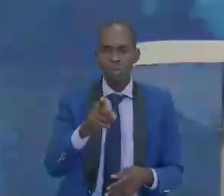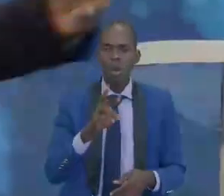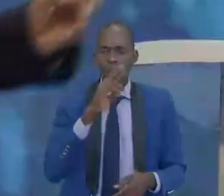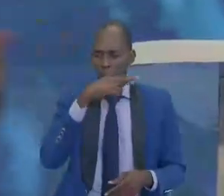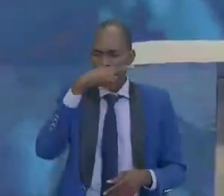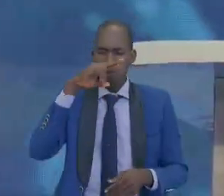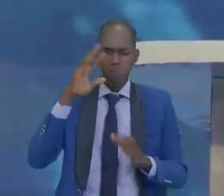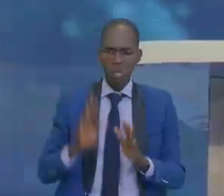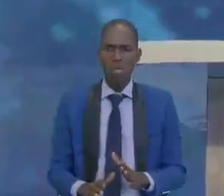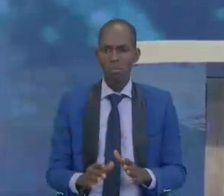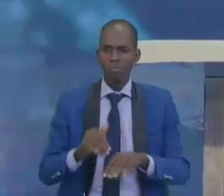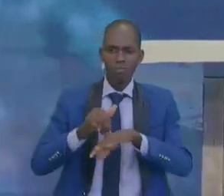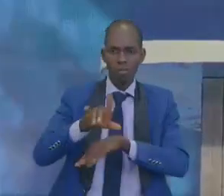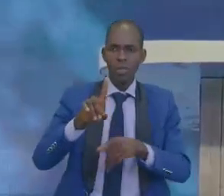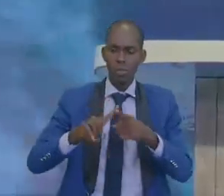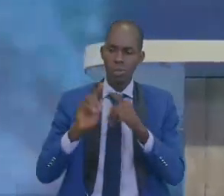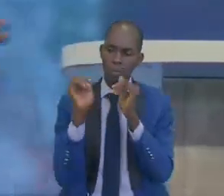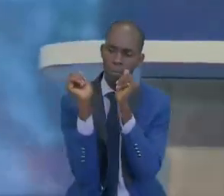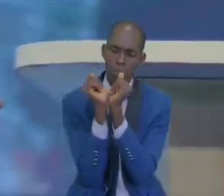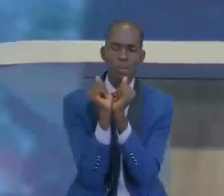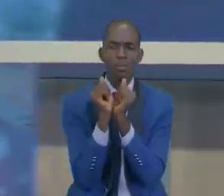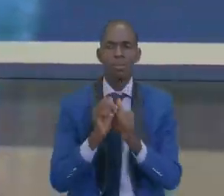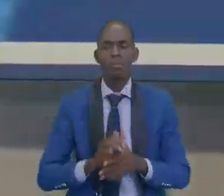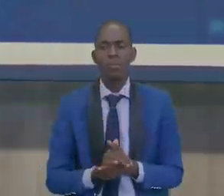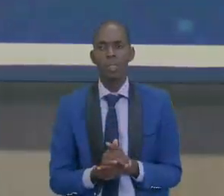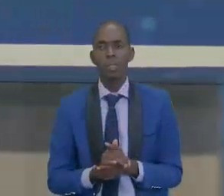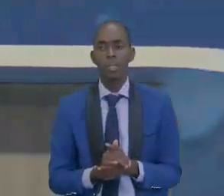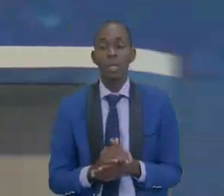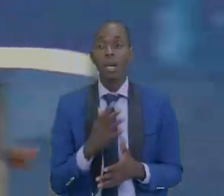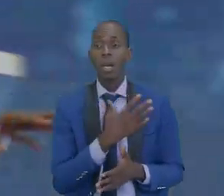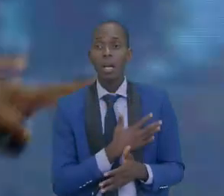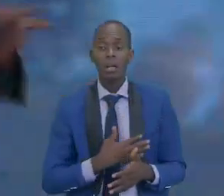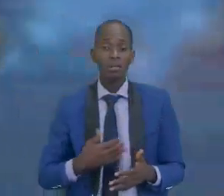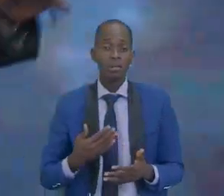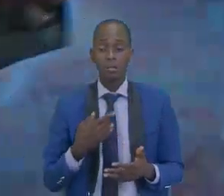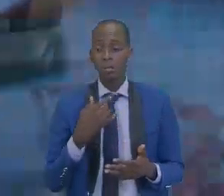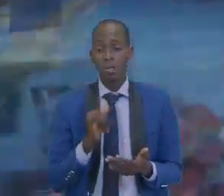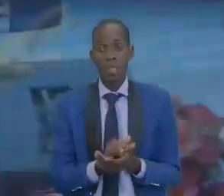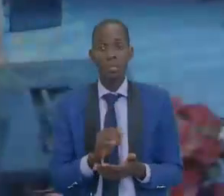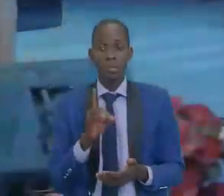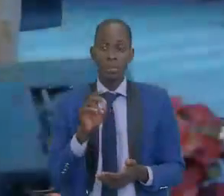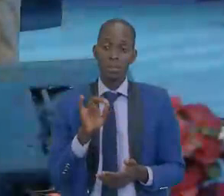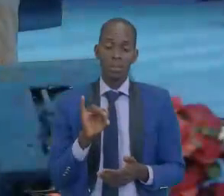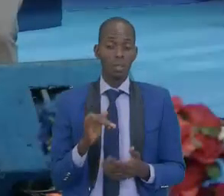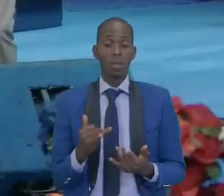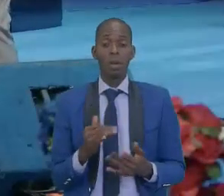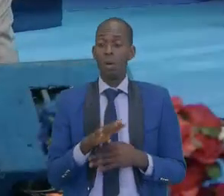and he can send them to prison. He said, well, I leave all that alone now.